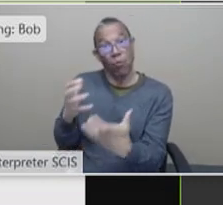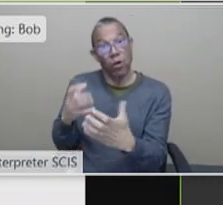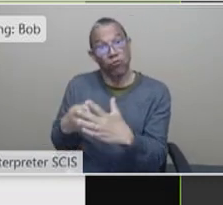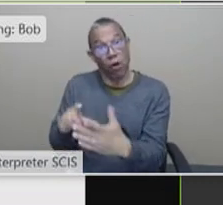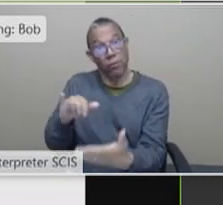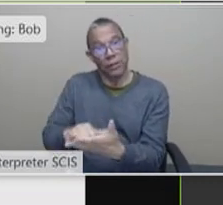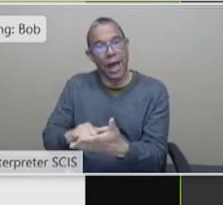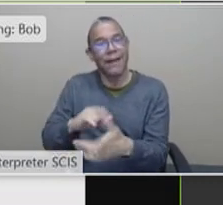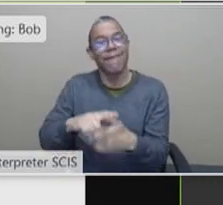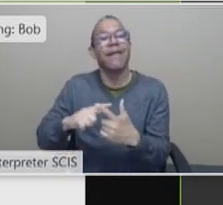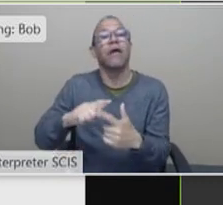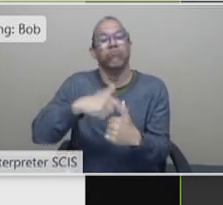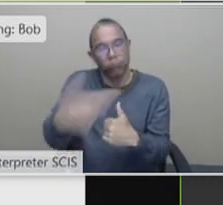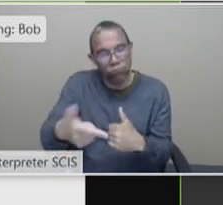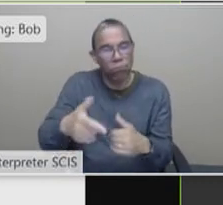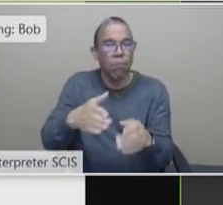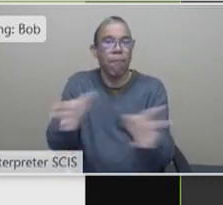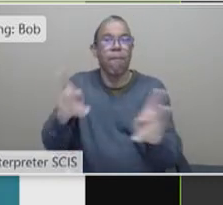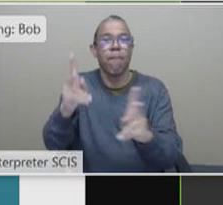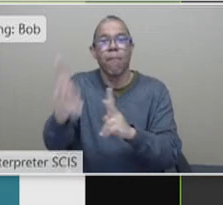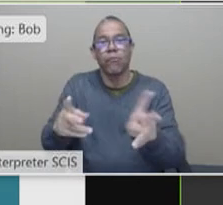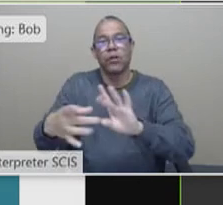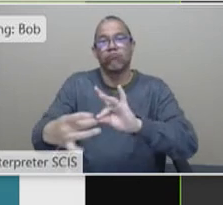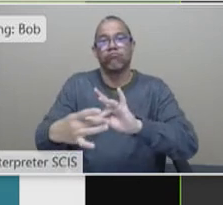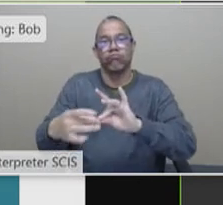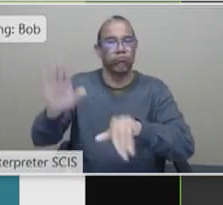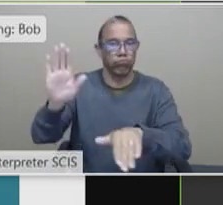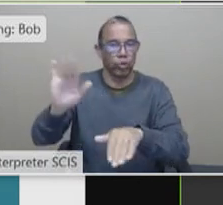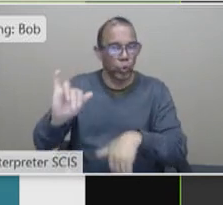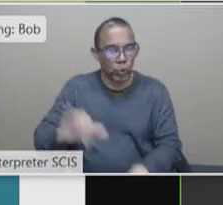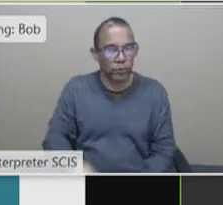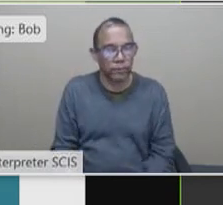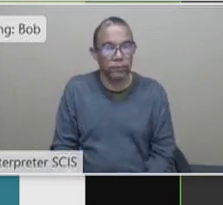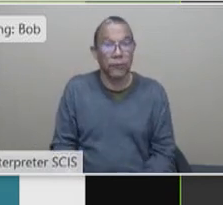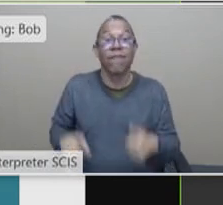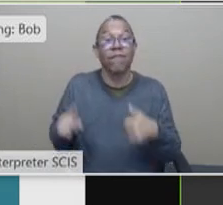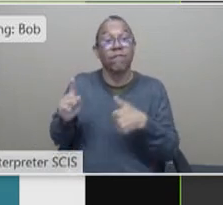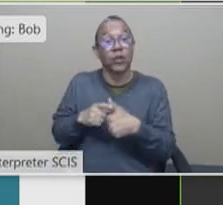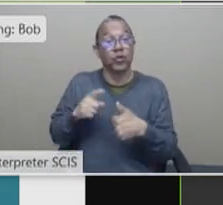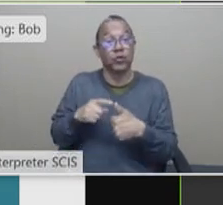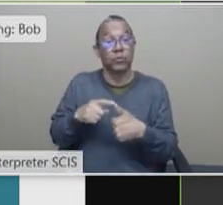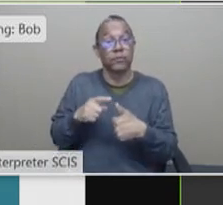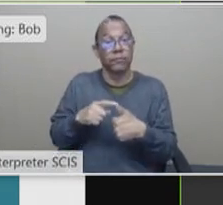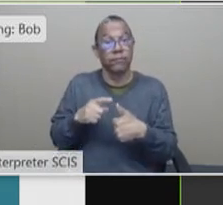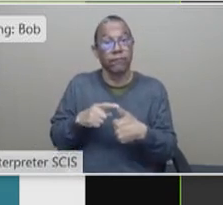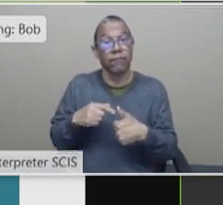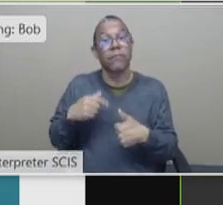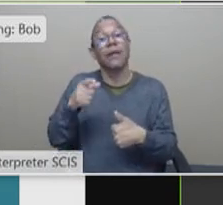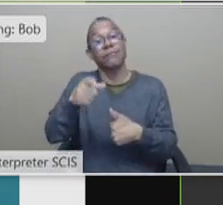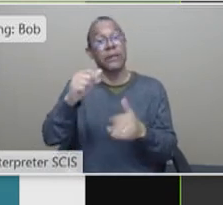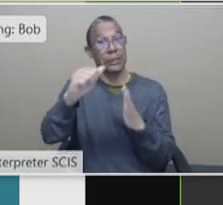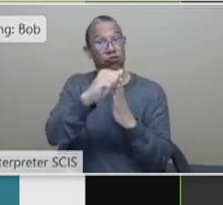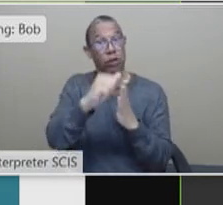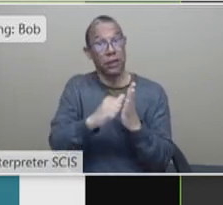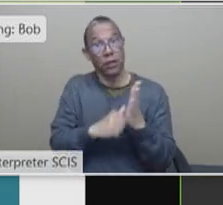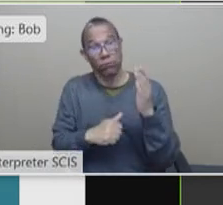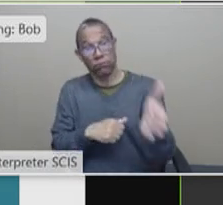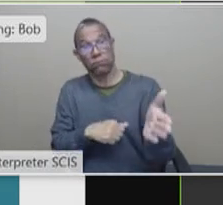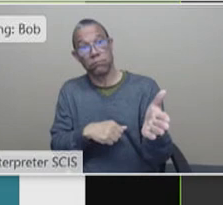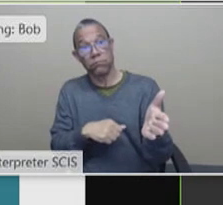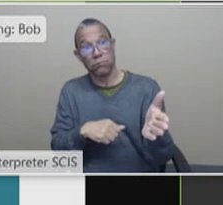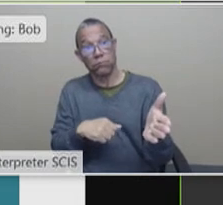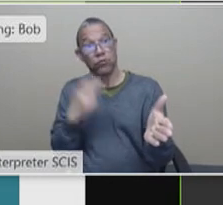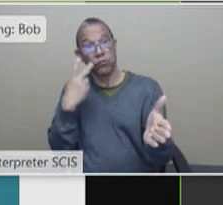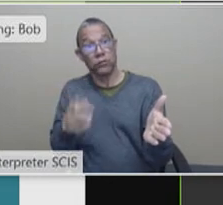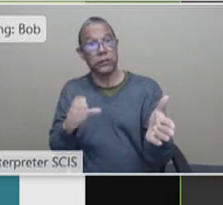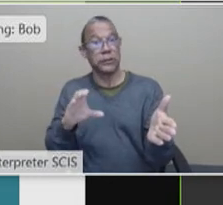public testimony. So first things first, again, just on the agenda, we'll talk a little bit about the COVID-19 pandemic, what that